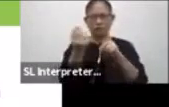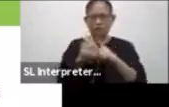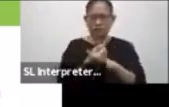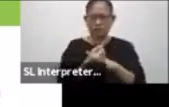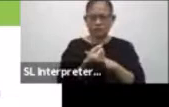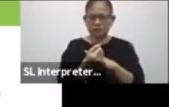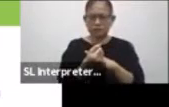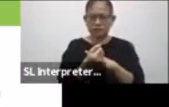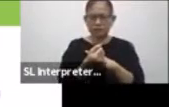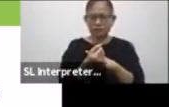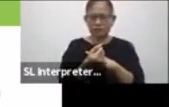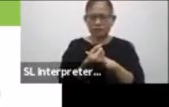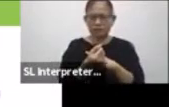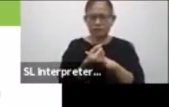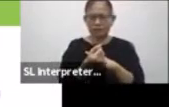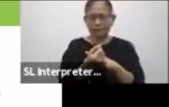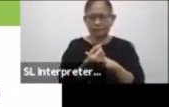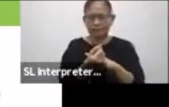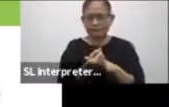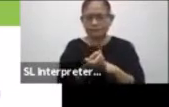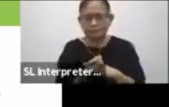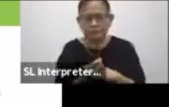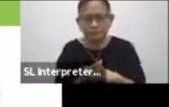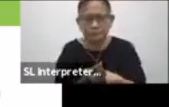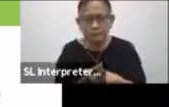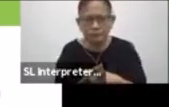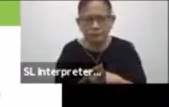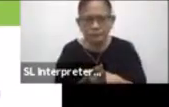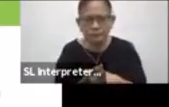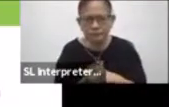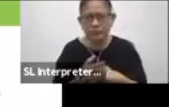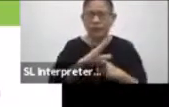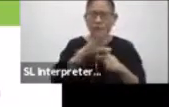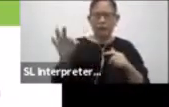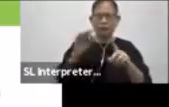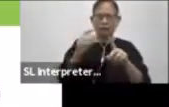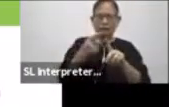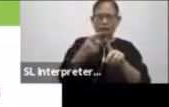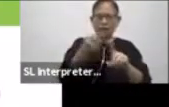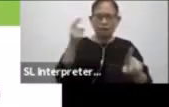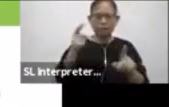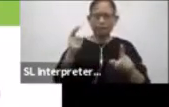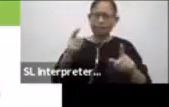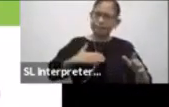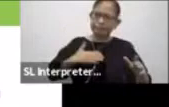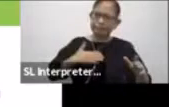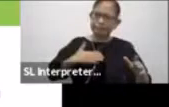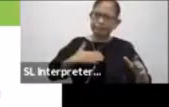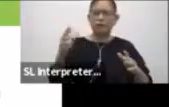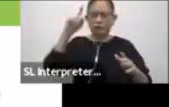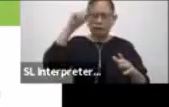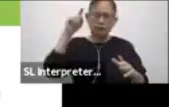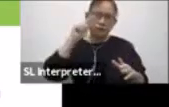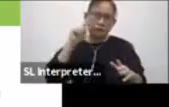hidden behind the curtain of marriage because it is understood that the consent of sex is presumed,